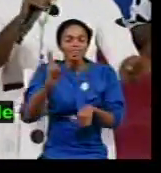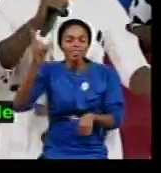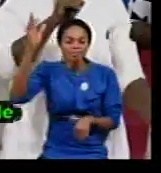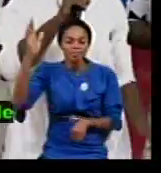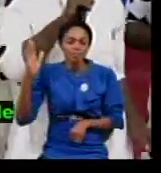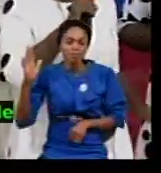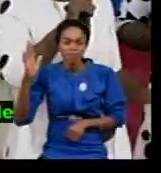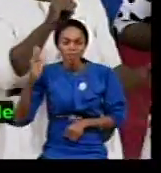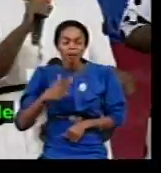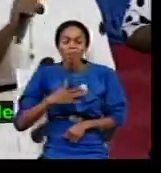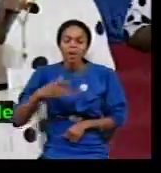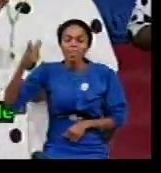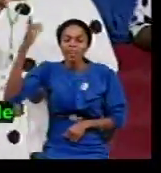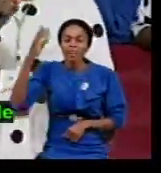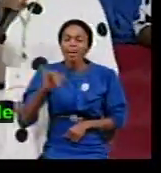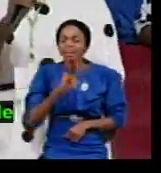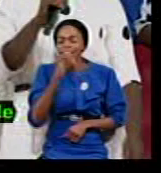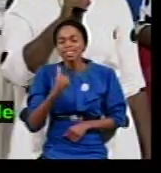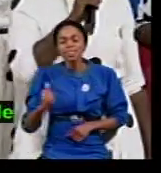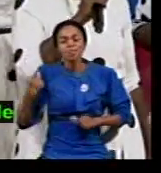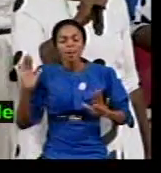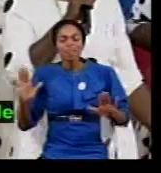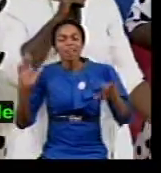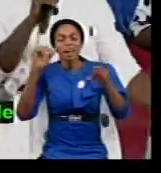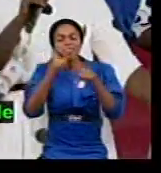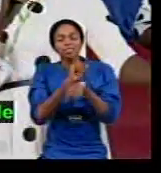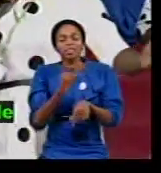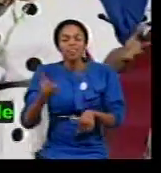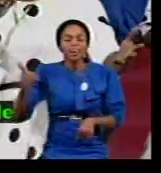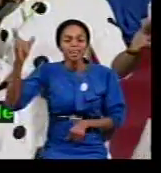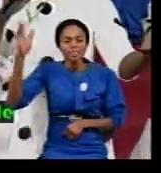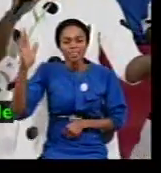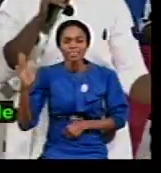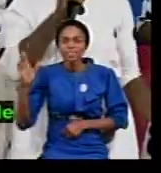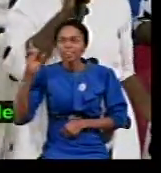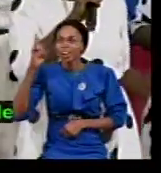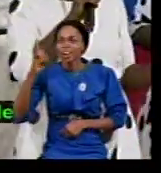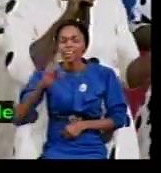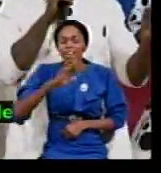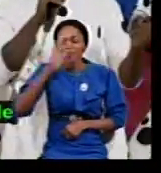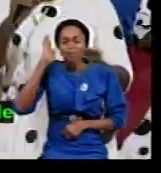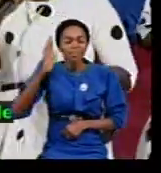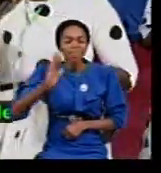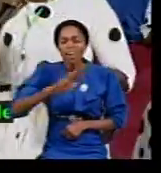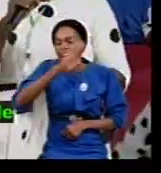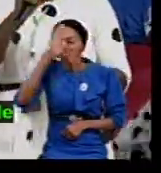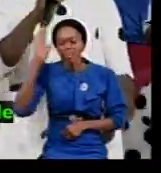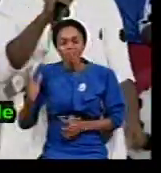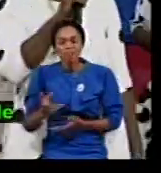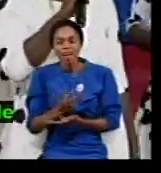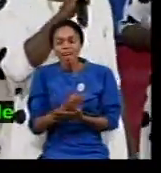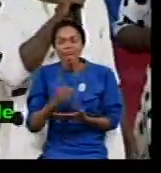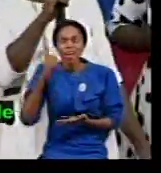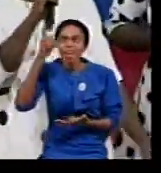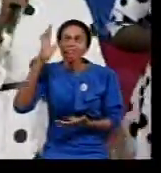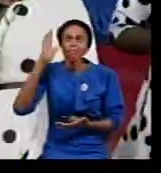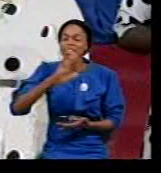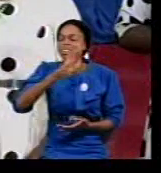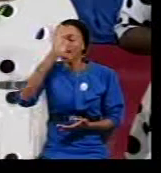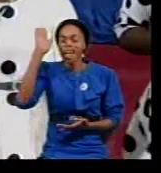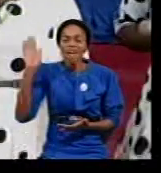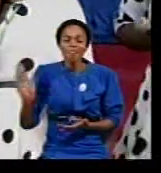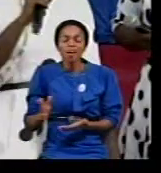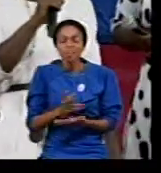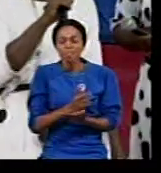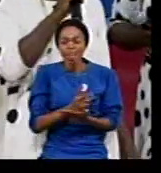who is Manasseh, and what tribe is that of Manasseh? Let's look at verse 15, and he said unto him, O my